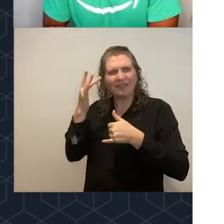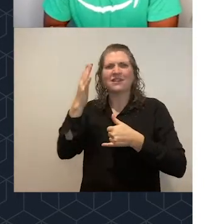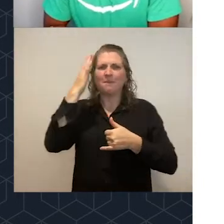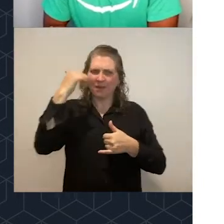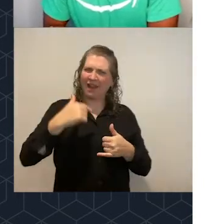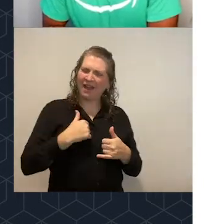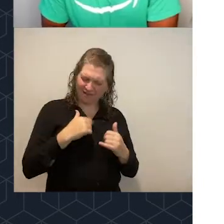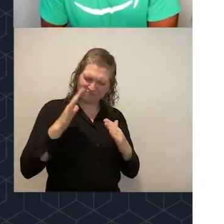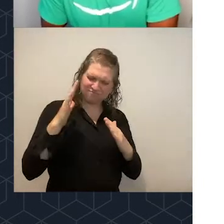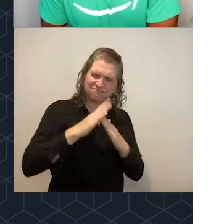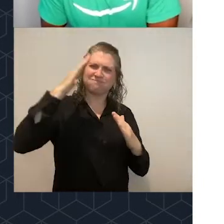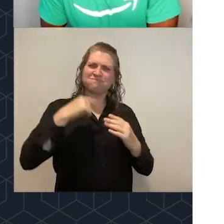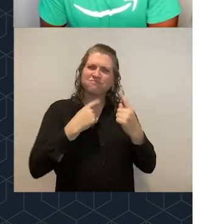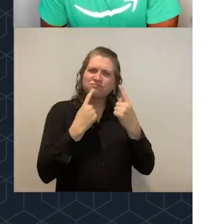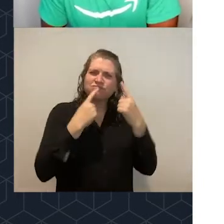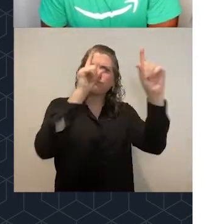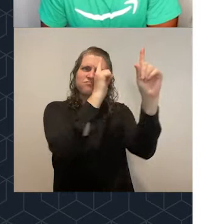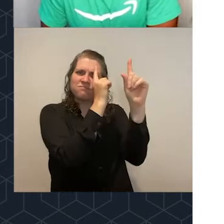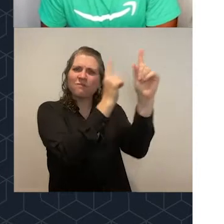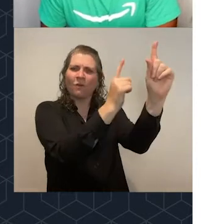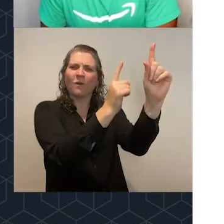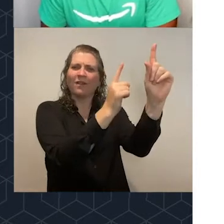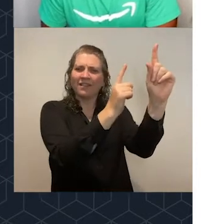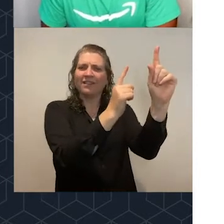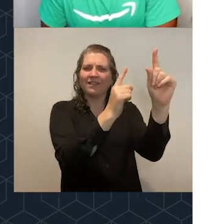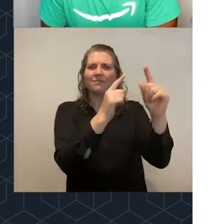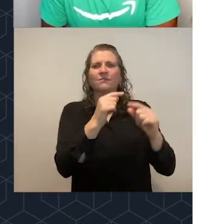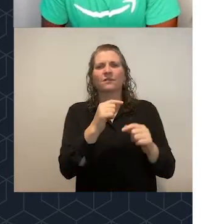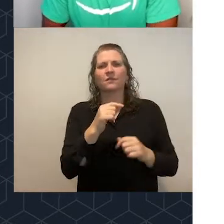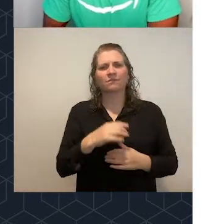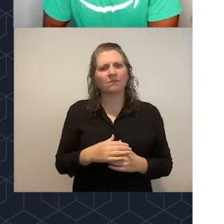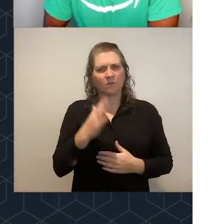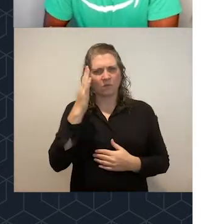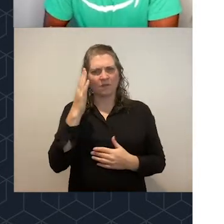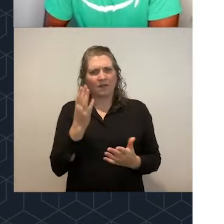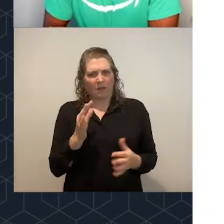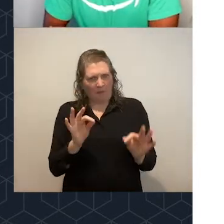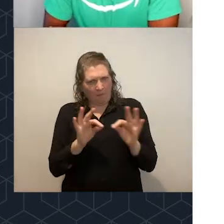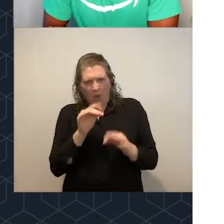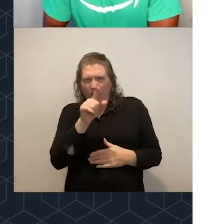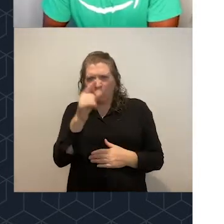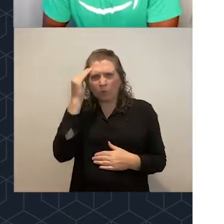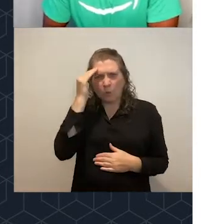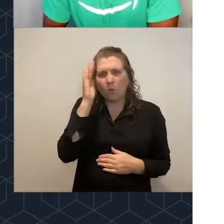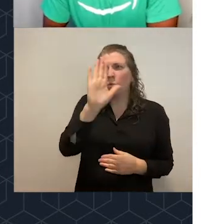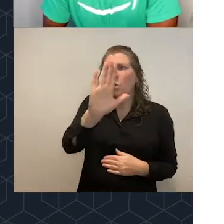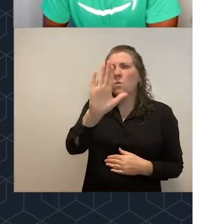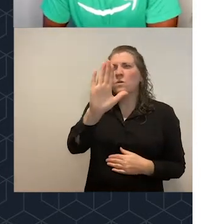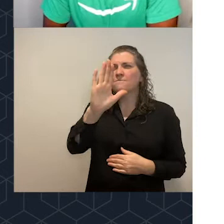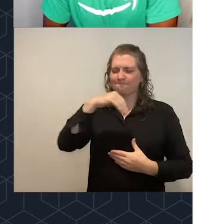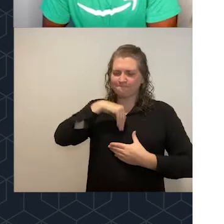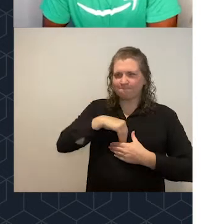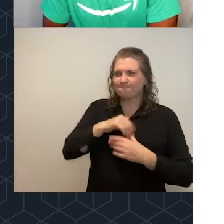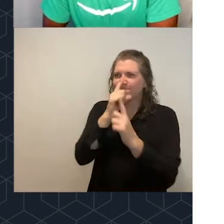If you were to receive an award, what would it be for? When it comes to your values, what are your top 3 pet